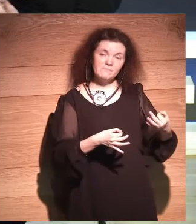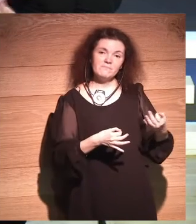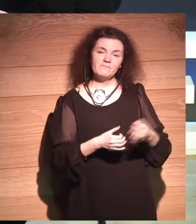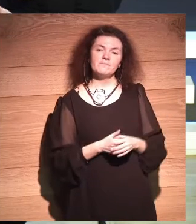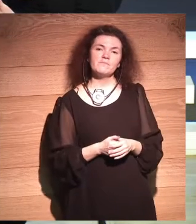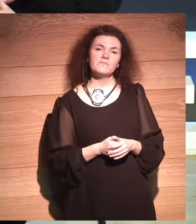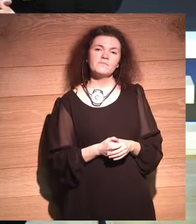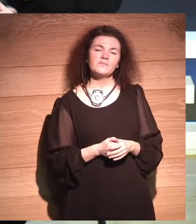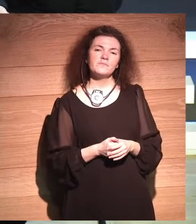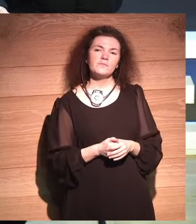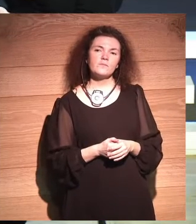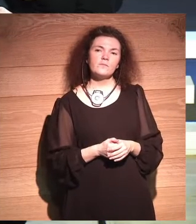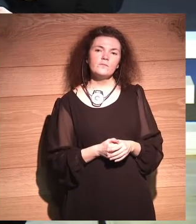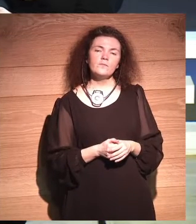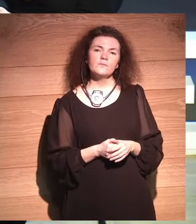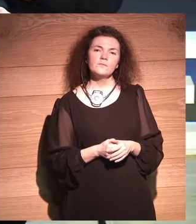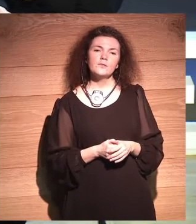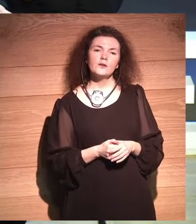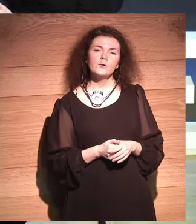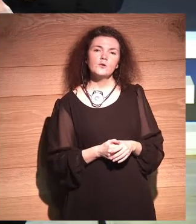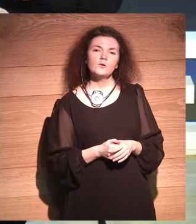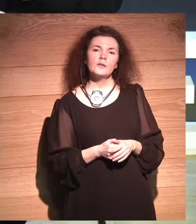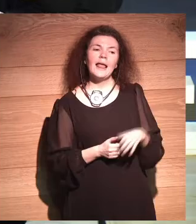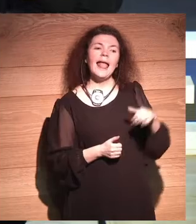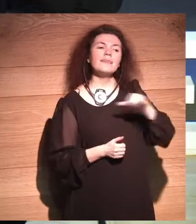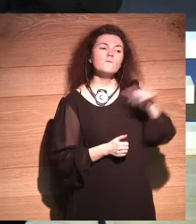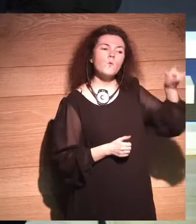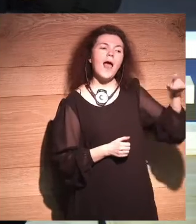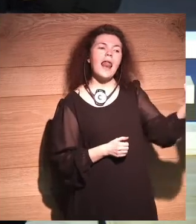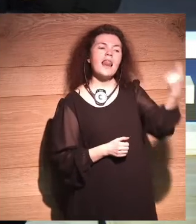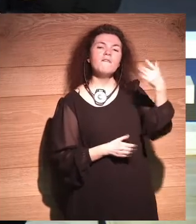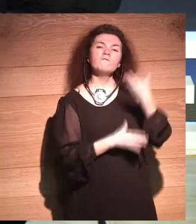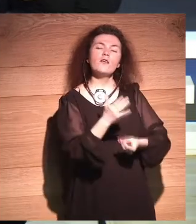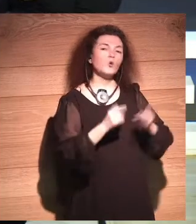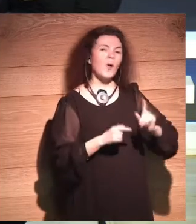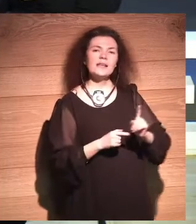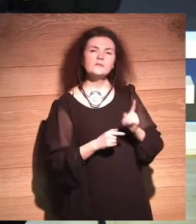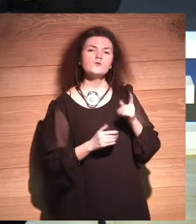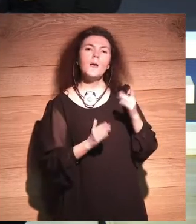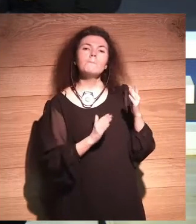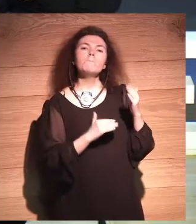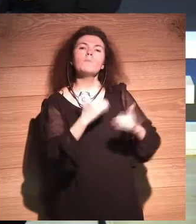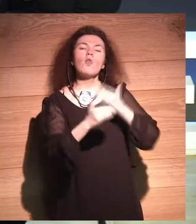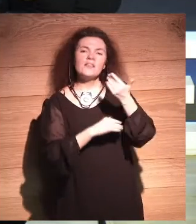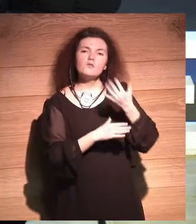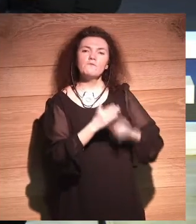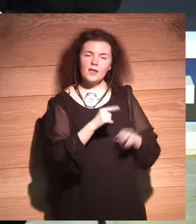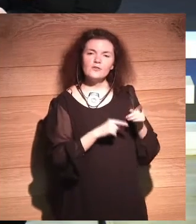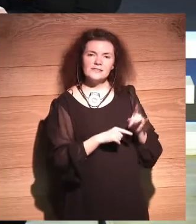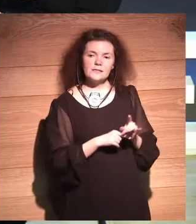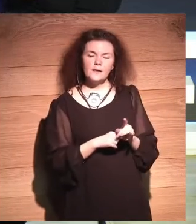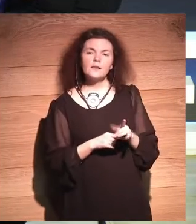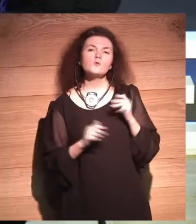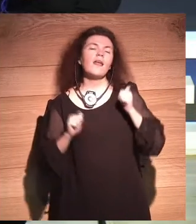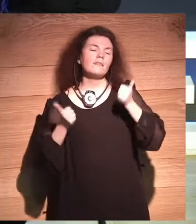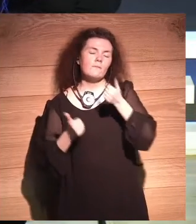individuals, it's actually the fault of the process. Yo estoy completamente de acuerdo, y de hecho el Ayuntamiento de Madrid tiene una iniciativa. Yes, I agree